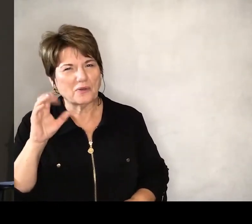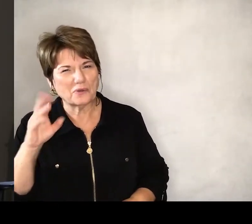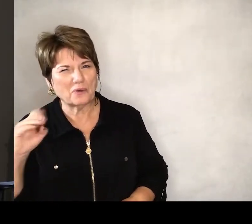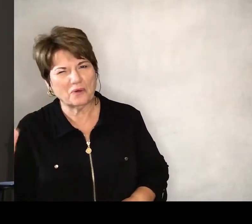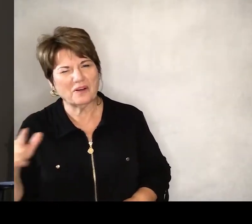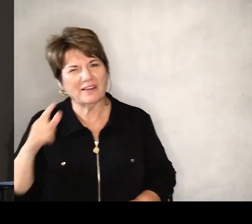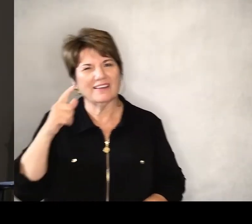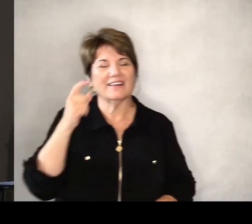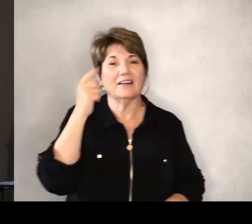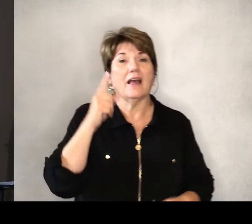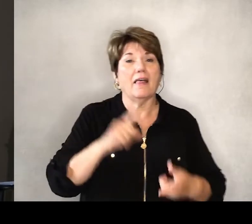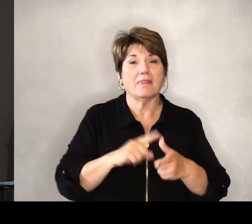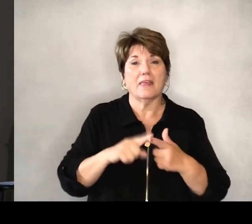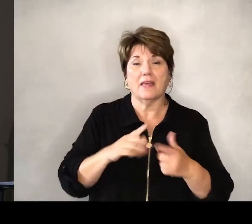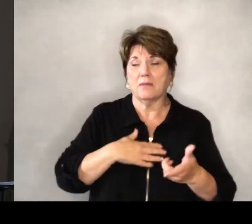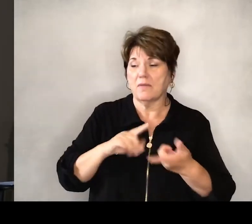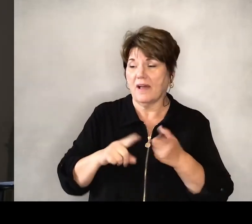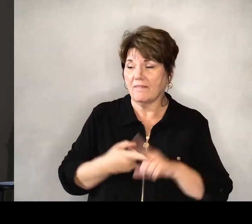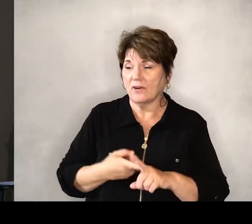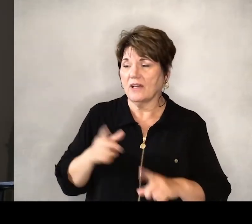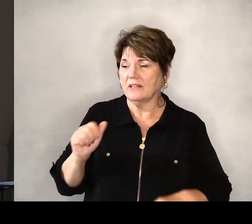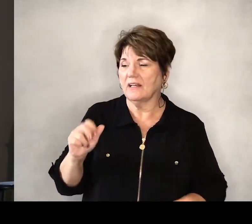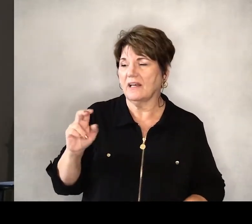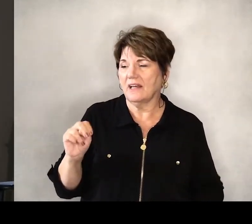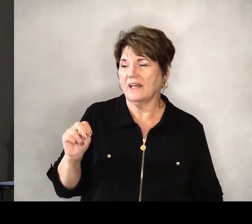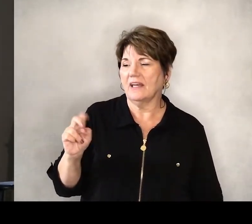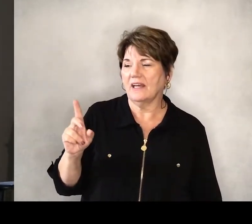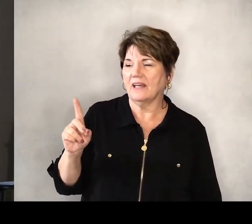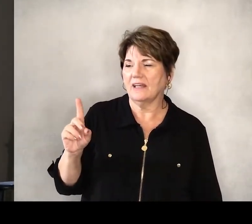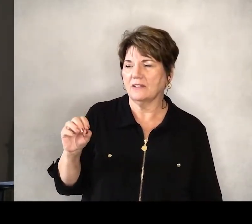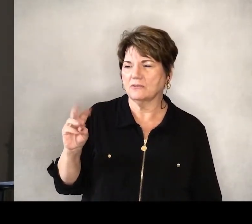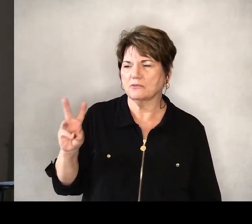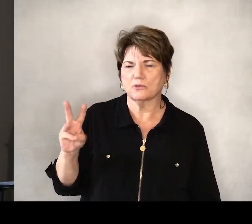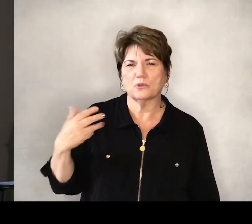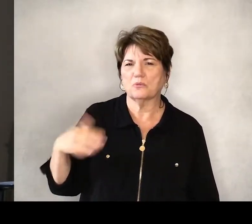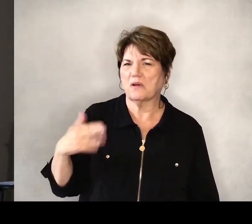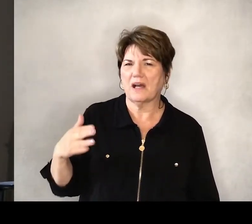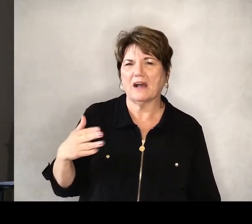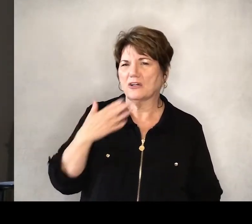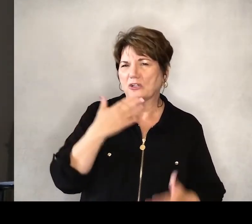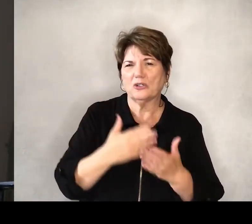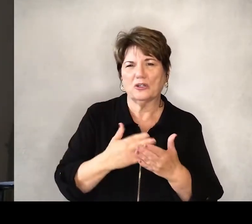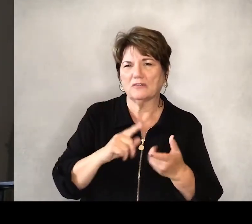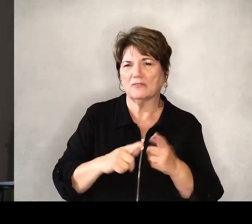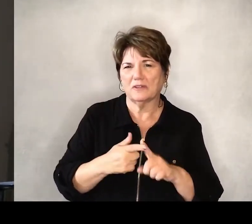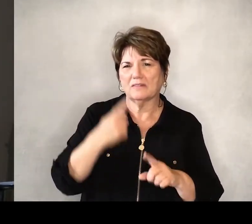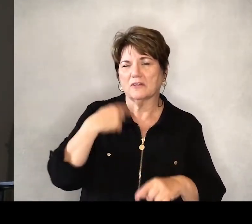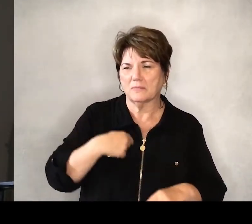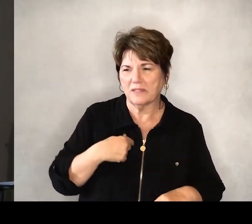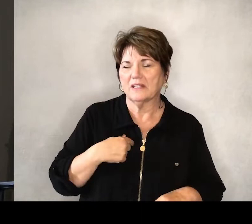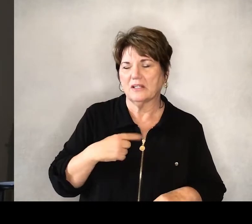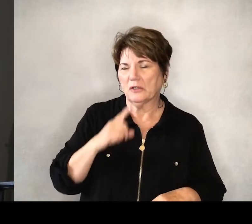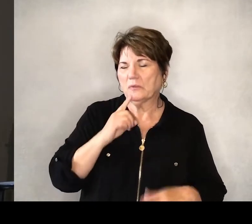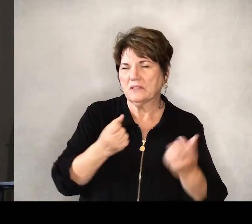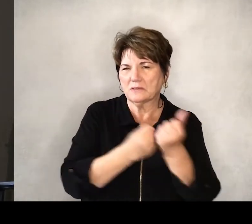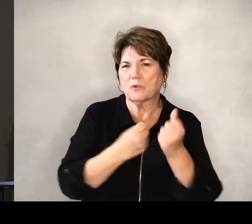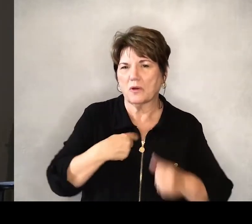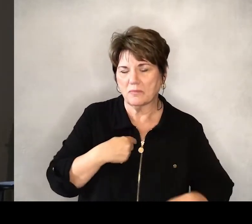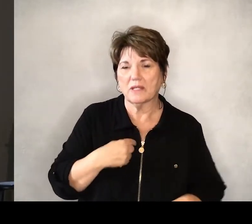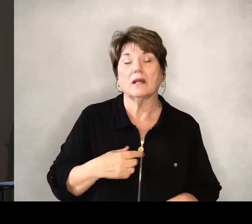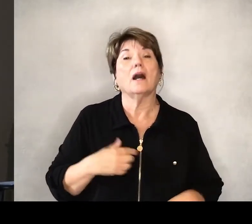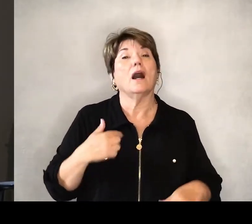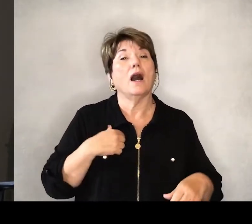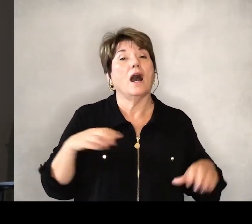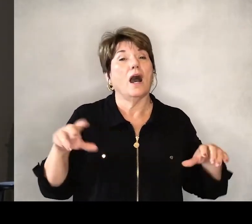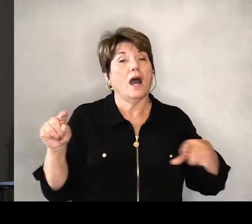And my friend Andrew was just a place of healing presence and just who he was, and he walked with me. And I did some